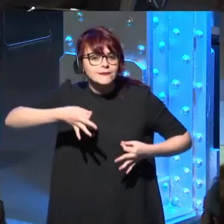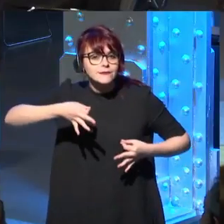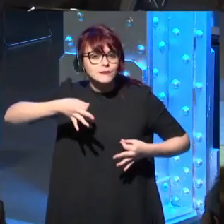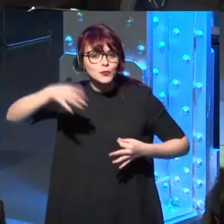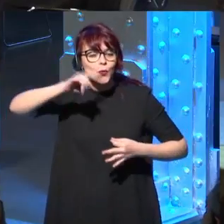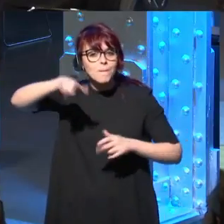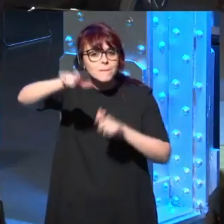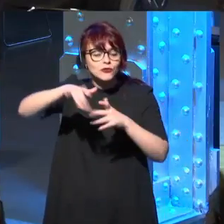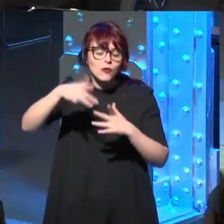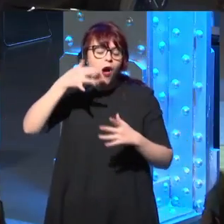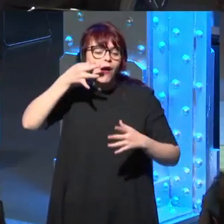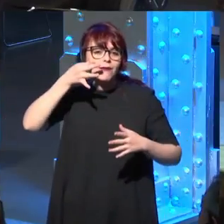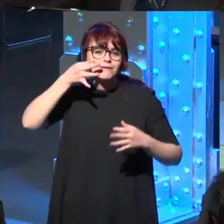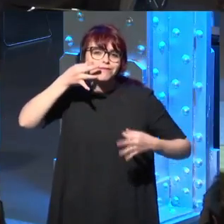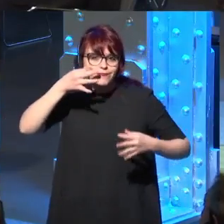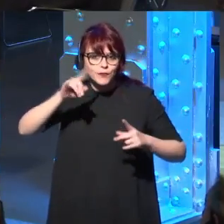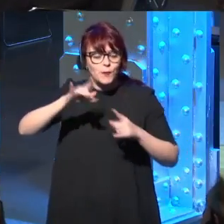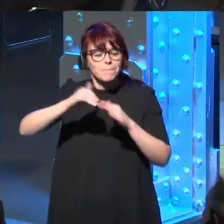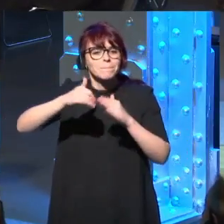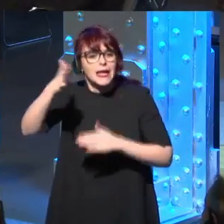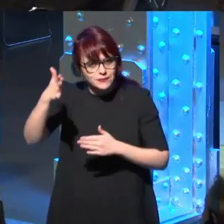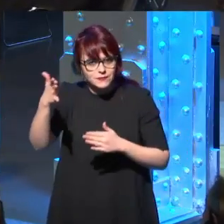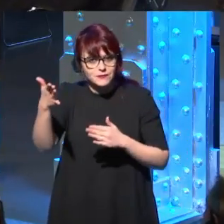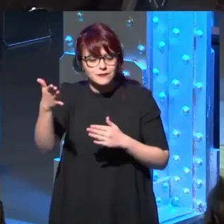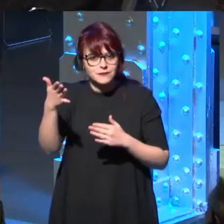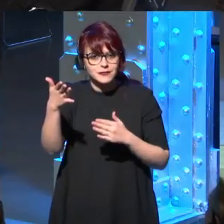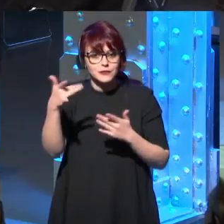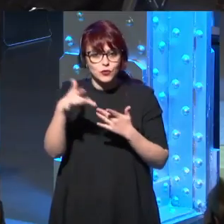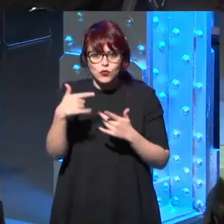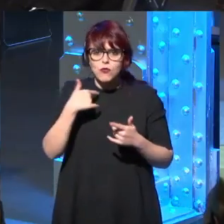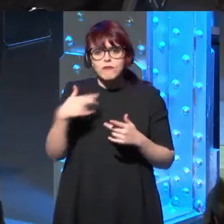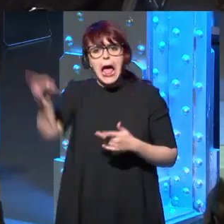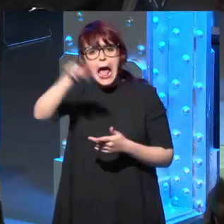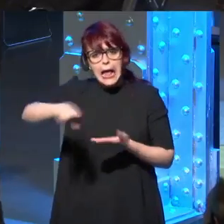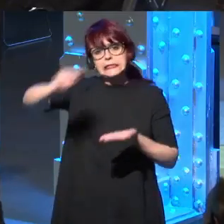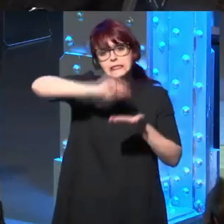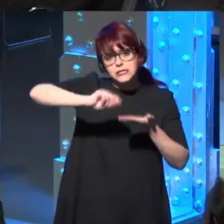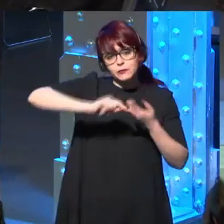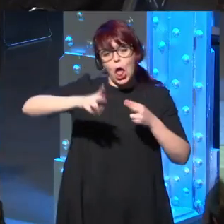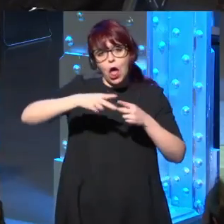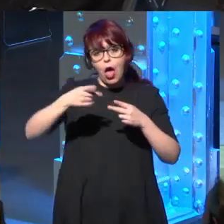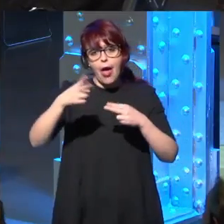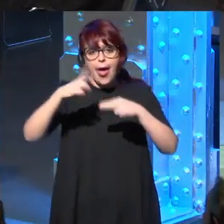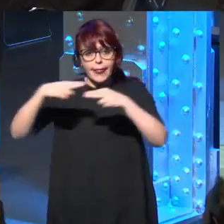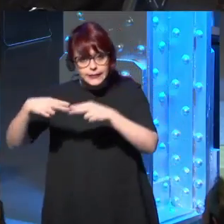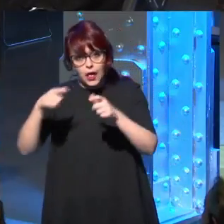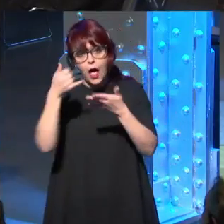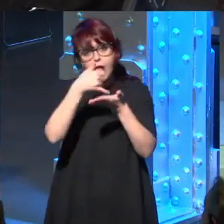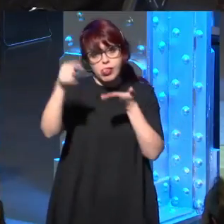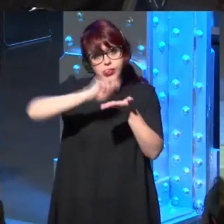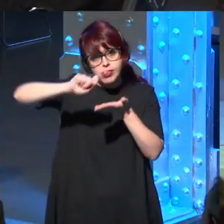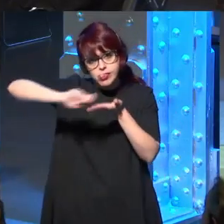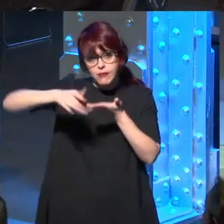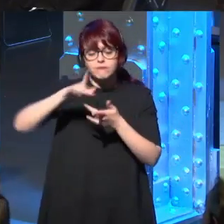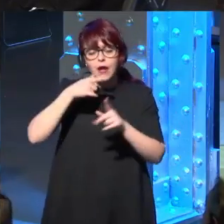That, of course, I rewrite, take out passages, edit out, rewrite. Of course,